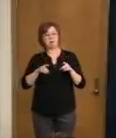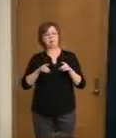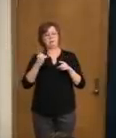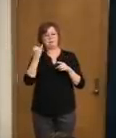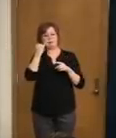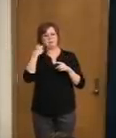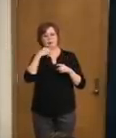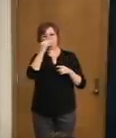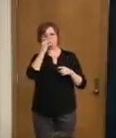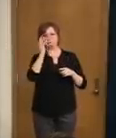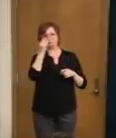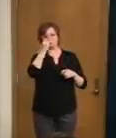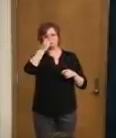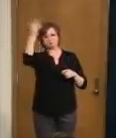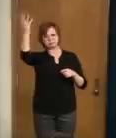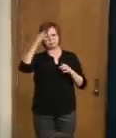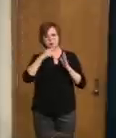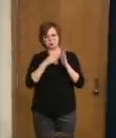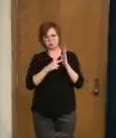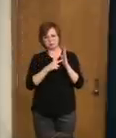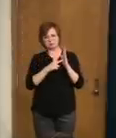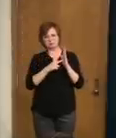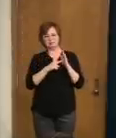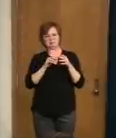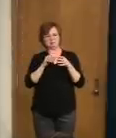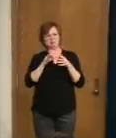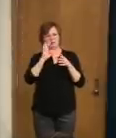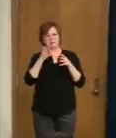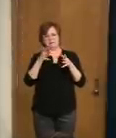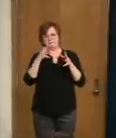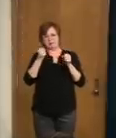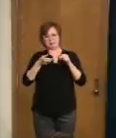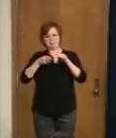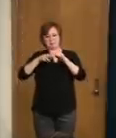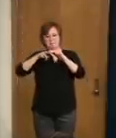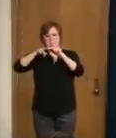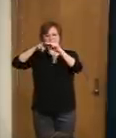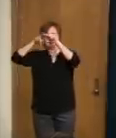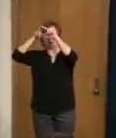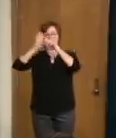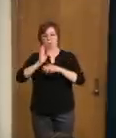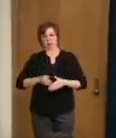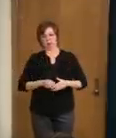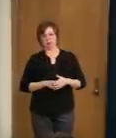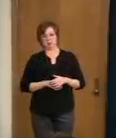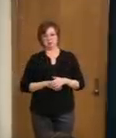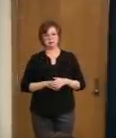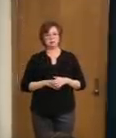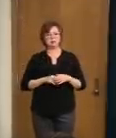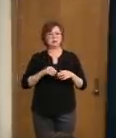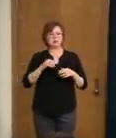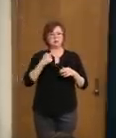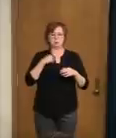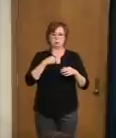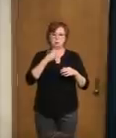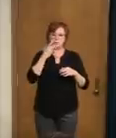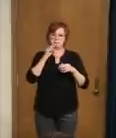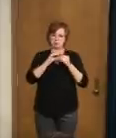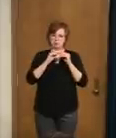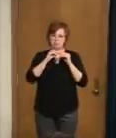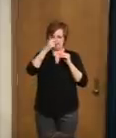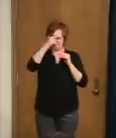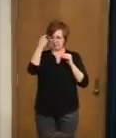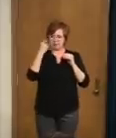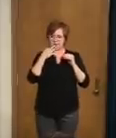the modeling, they could go as high as 800 or come down to below 200, but currently they are trending up. We would like that black bar to start